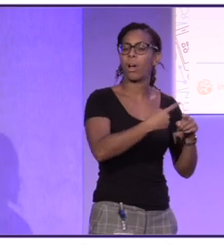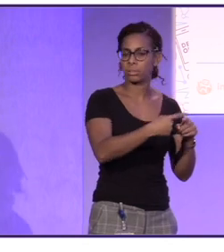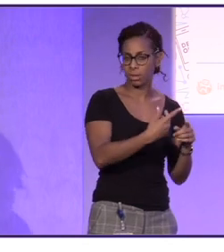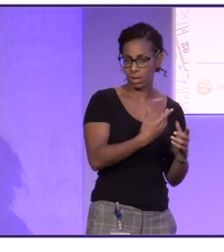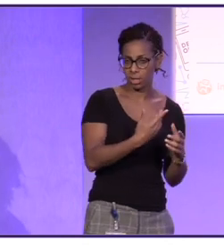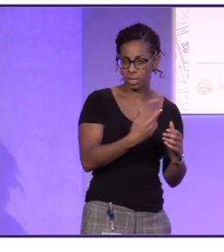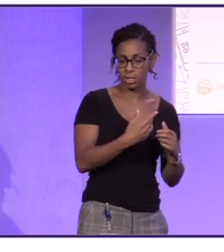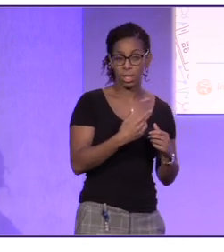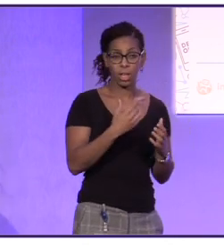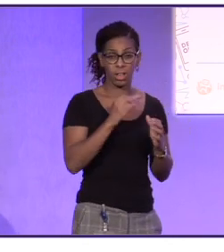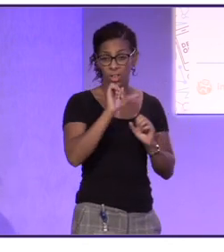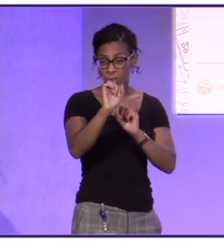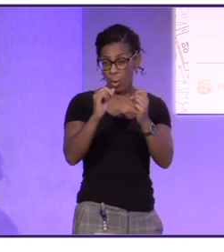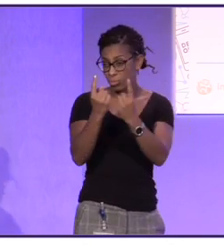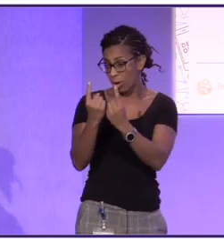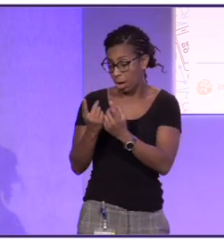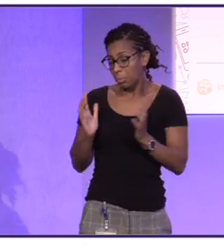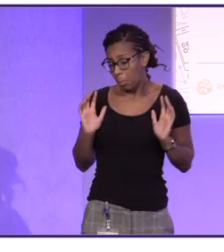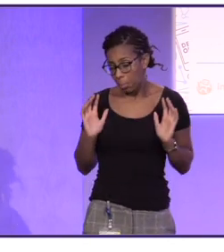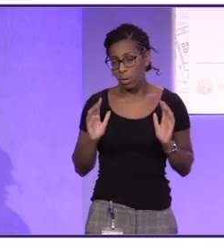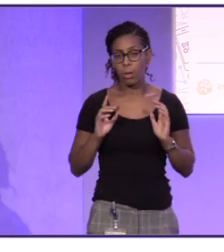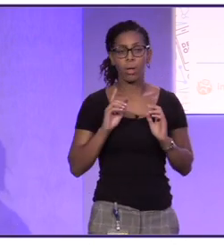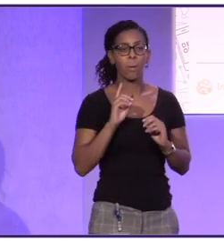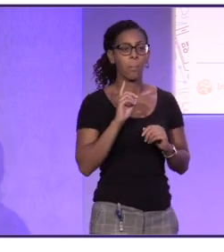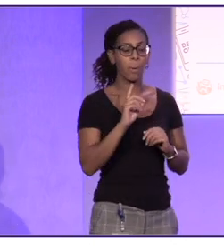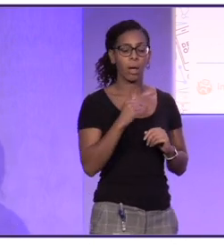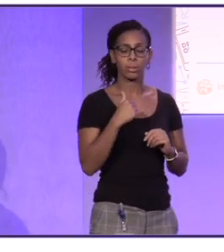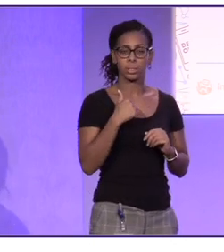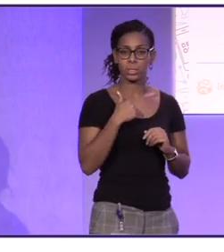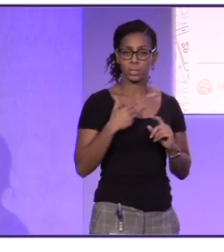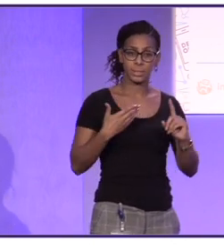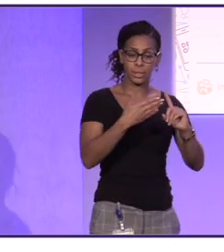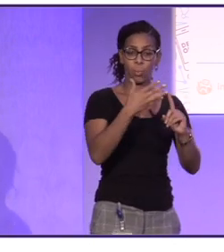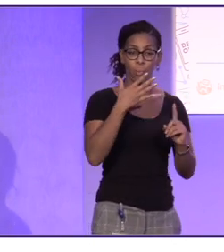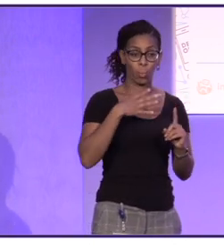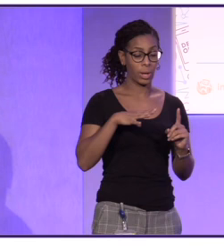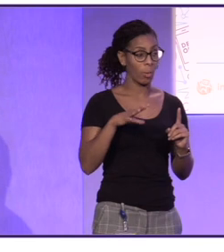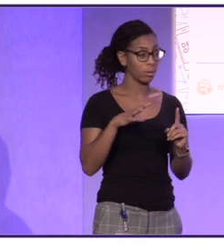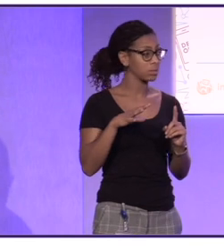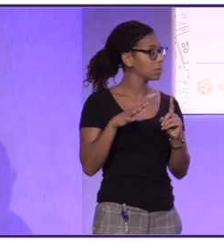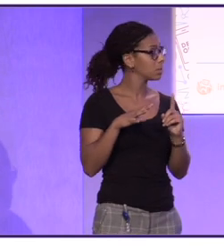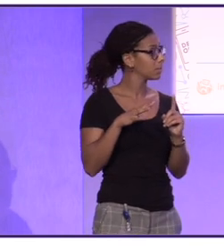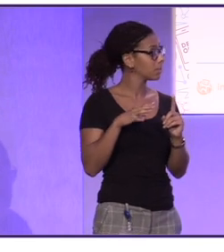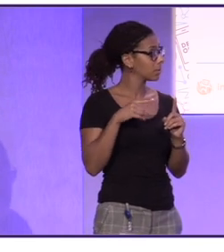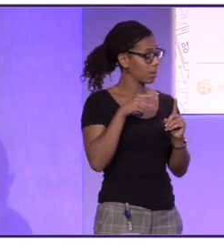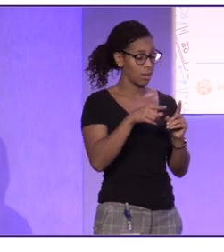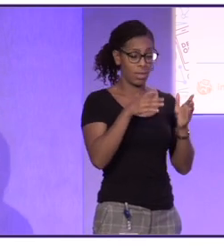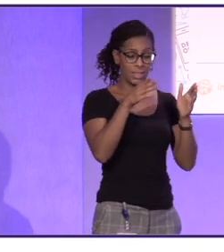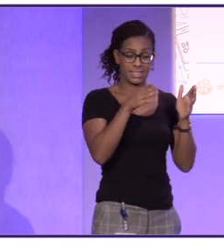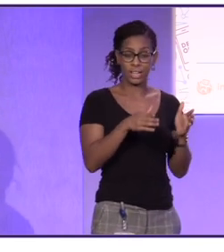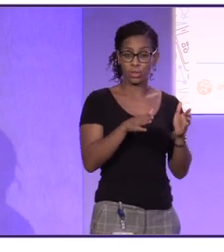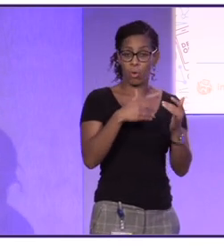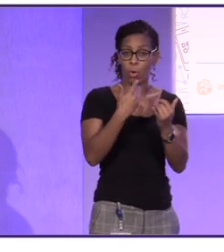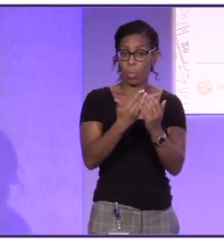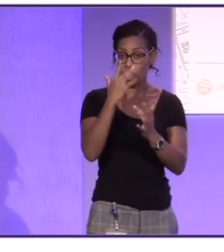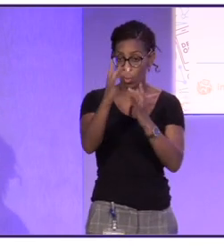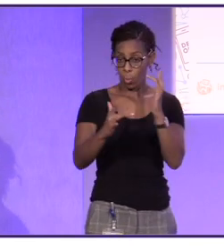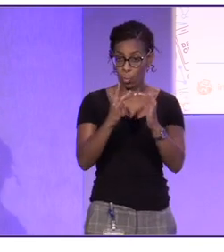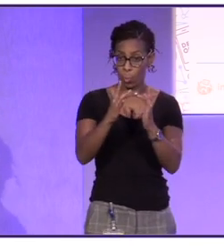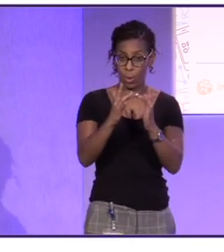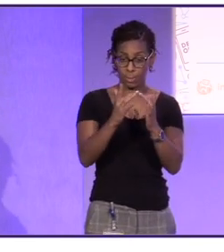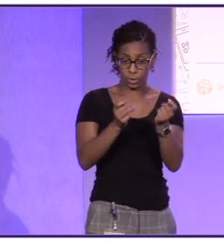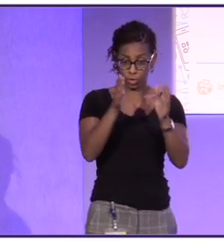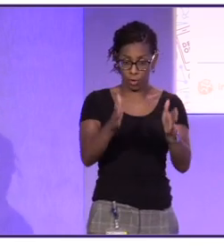which product you use. But what we want to do is we want to move the sessions away from the web server and have it at one